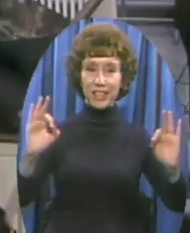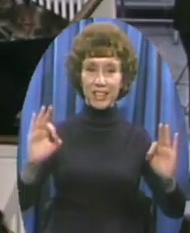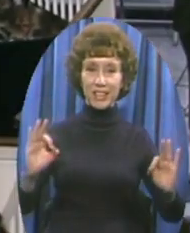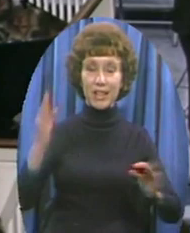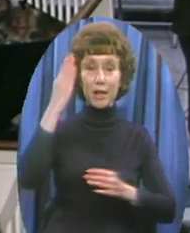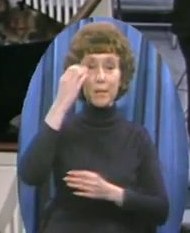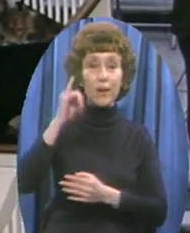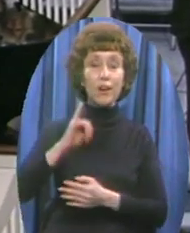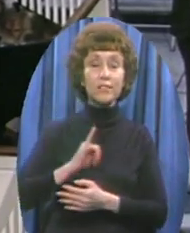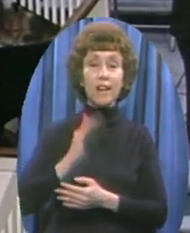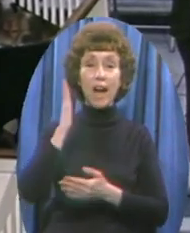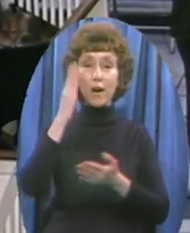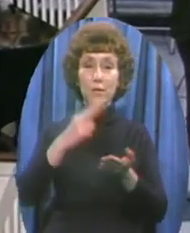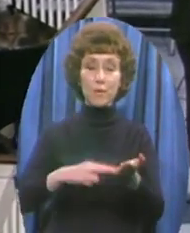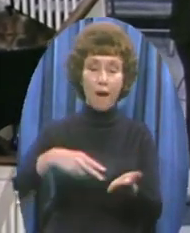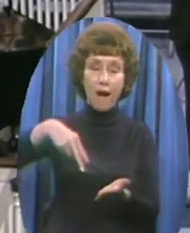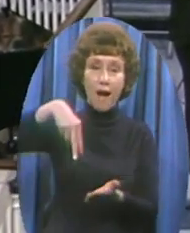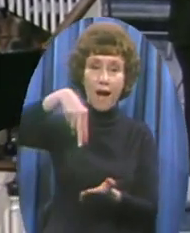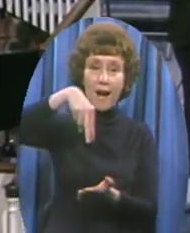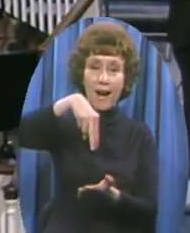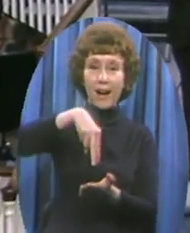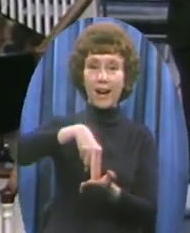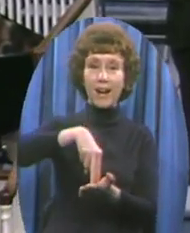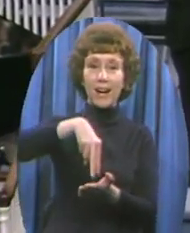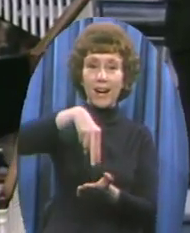'cause I'll